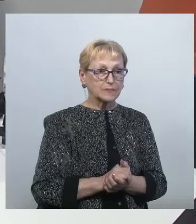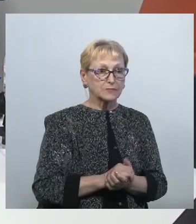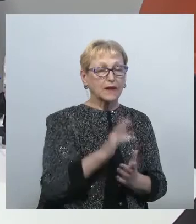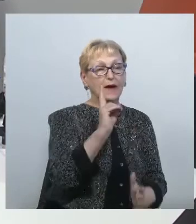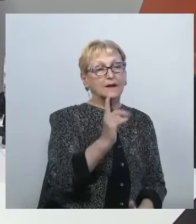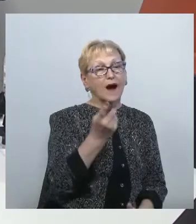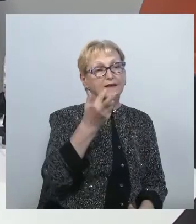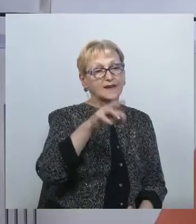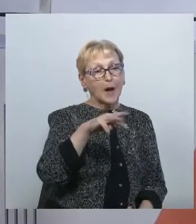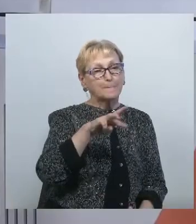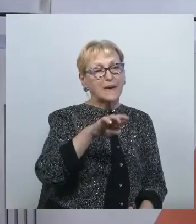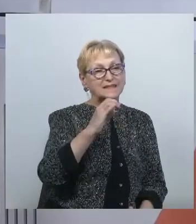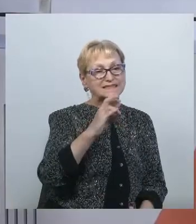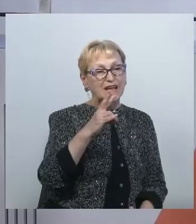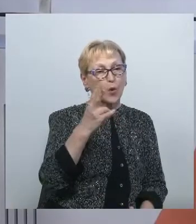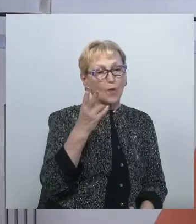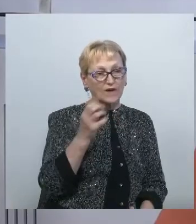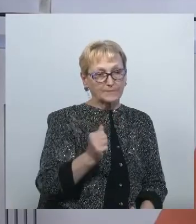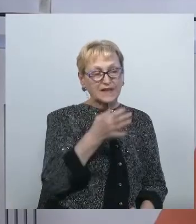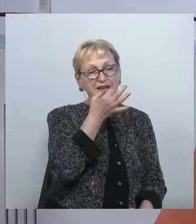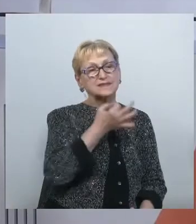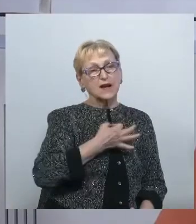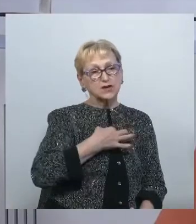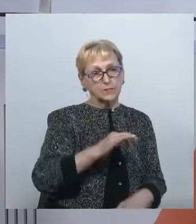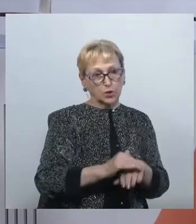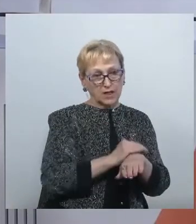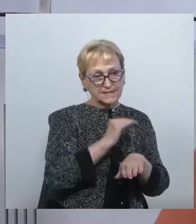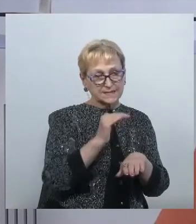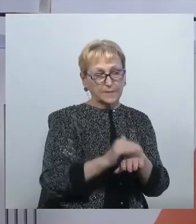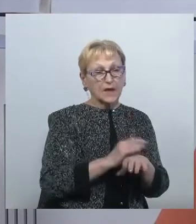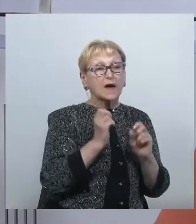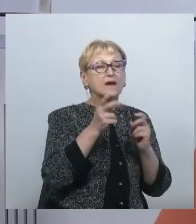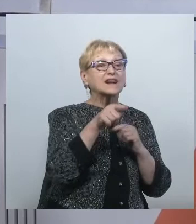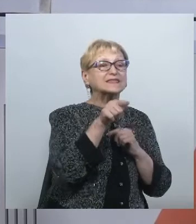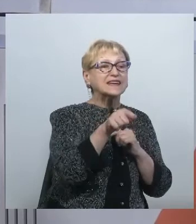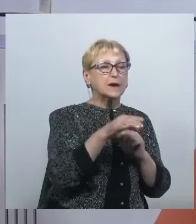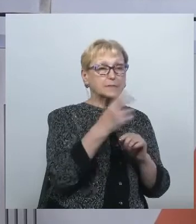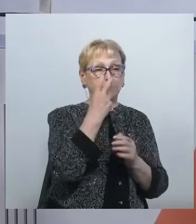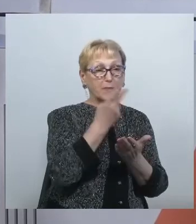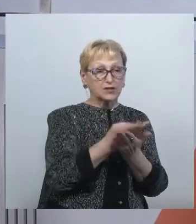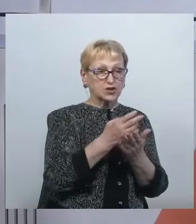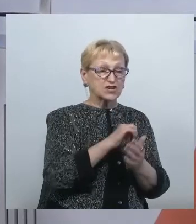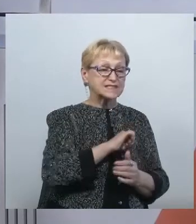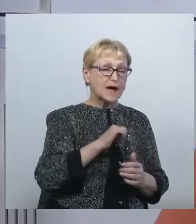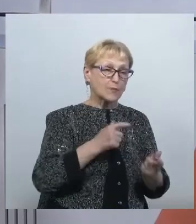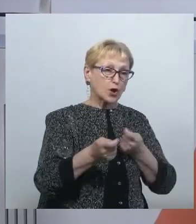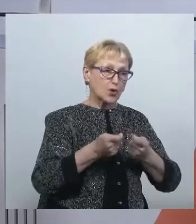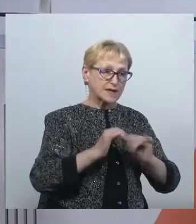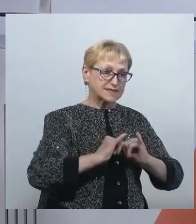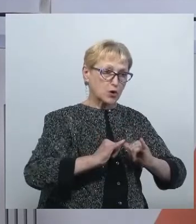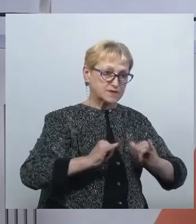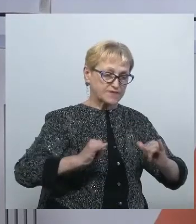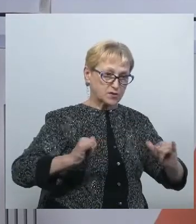better. Katya Myasnikova, can you please tell us how you see development of self-regulation of the